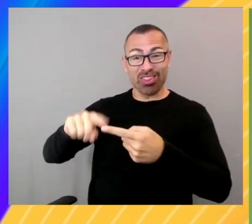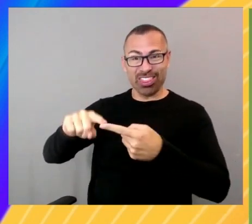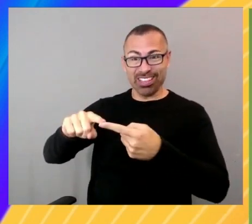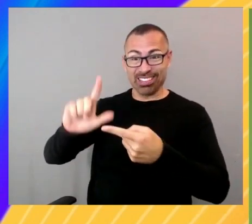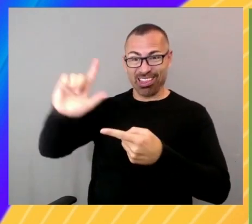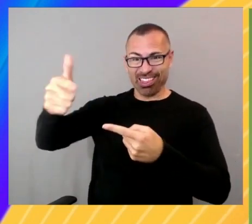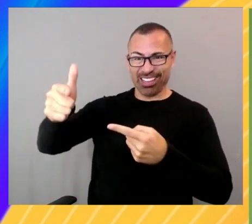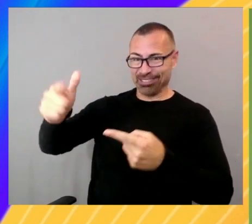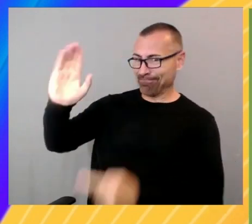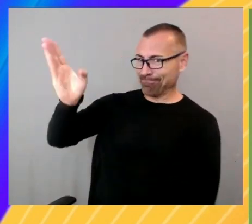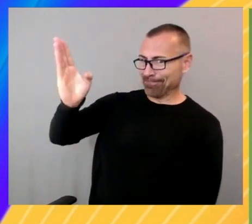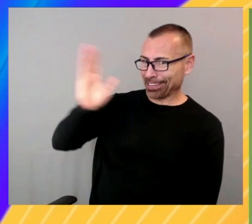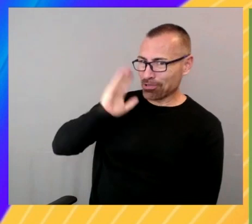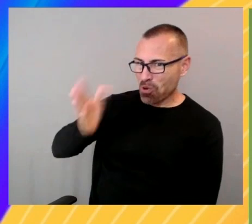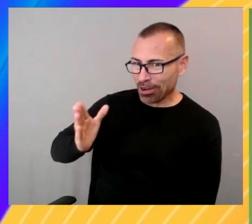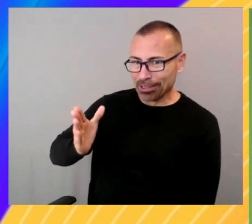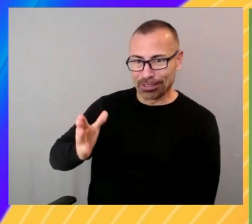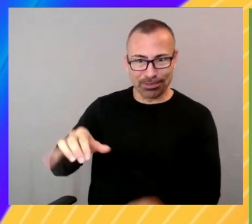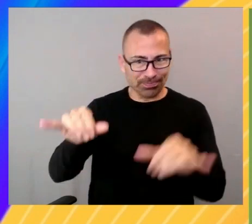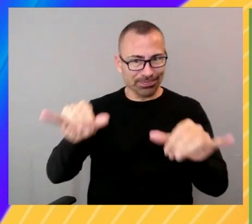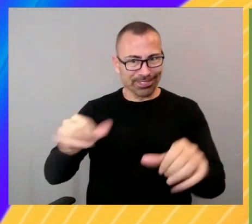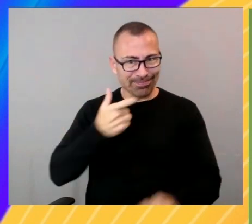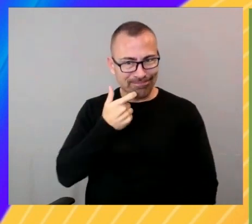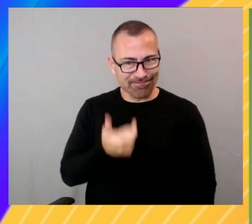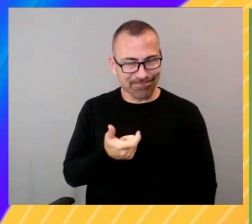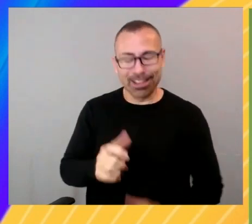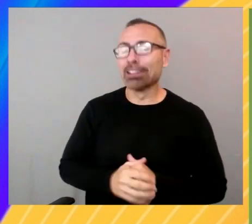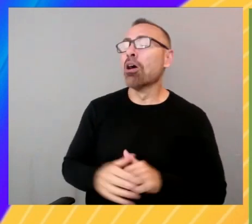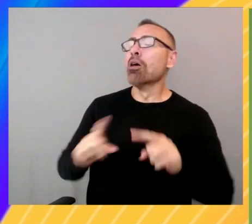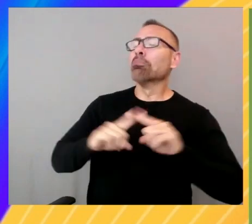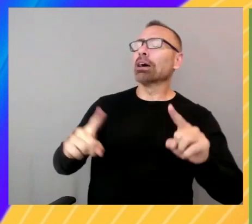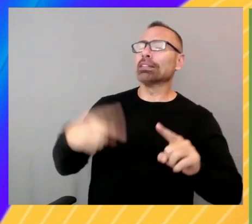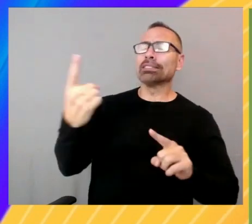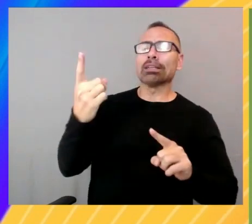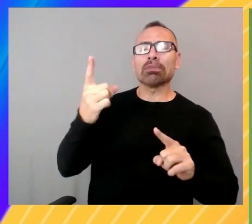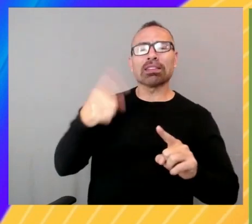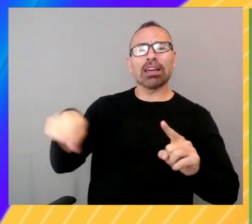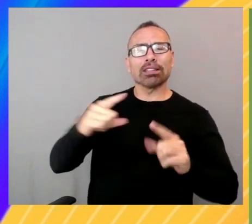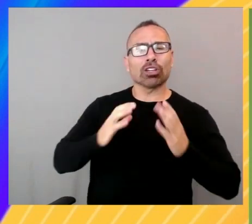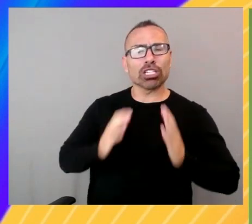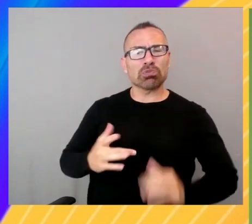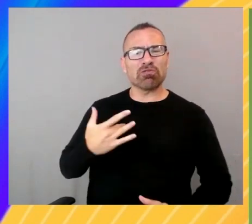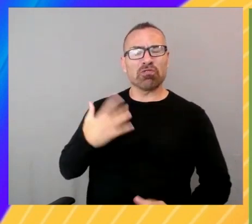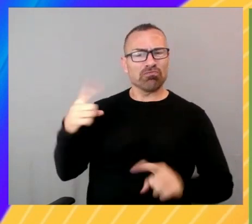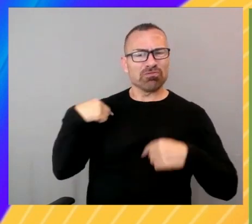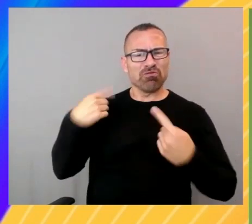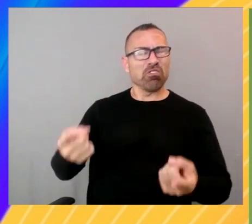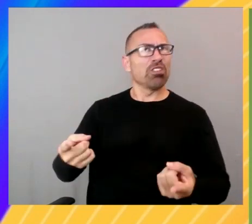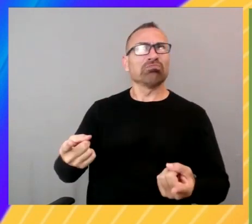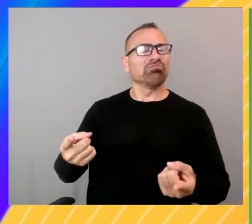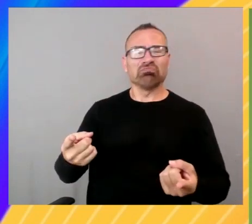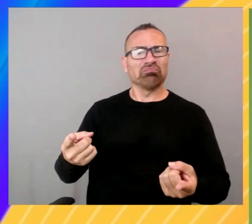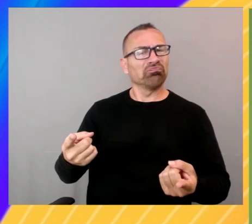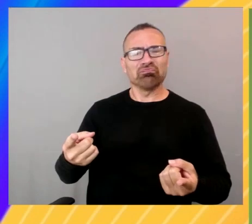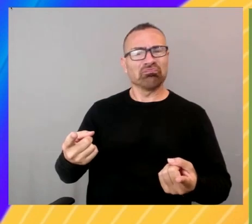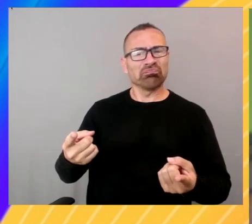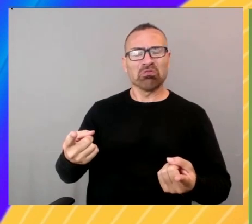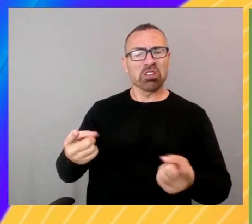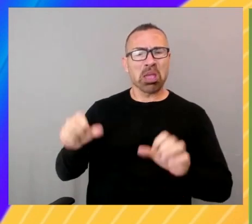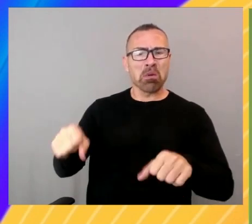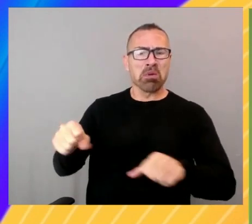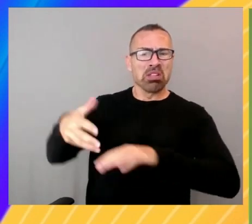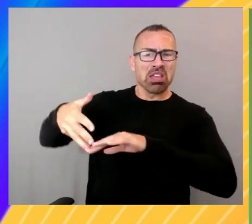But it's also something that a lot of our customers feel they haven't really had in terms of a native capability